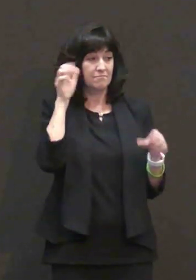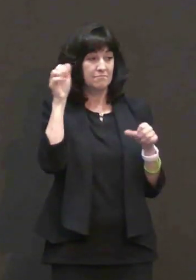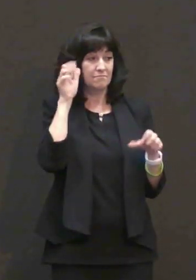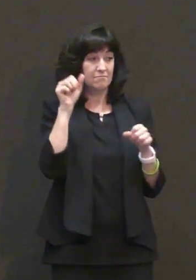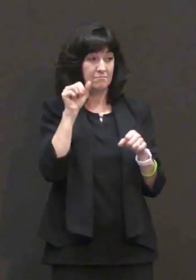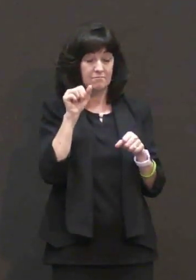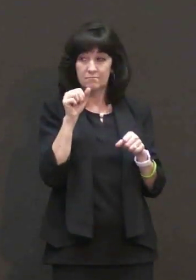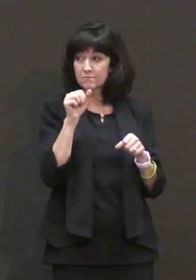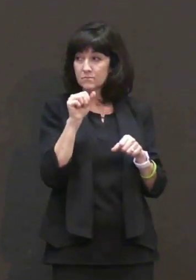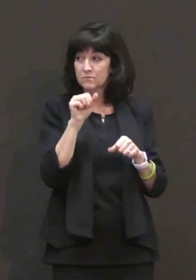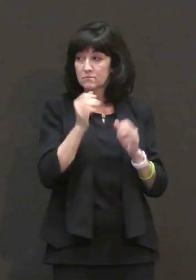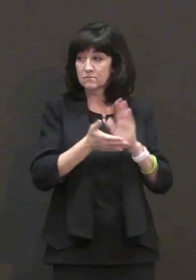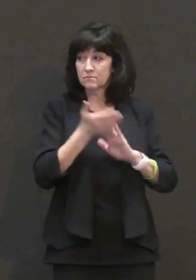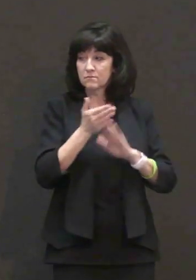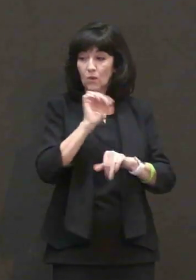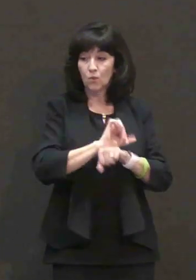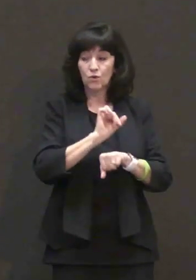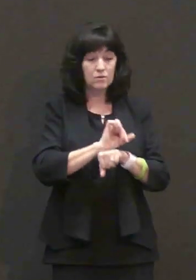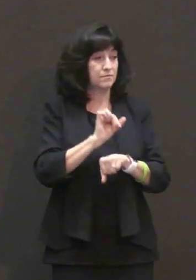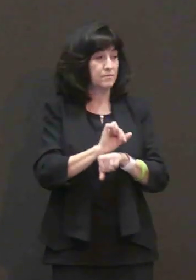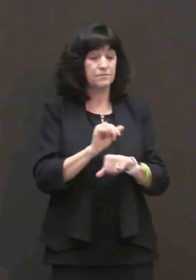This working?